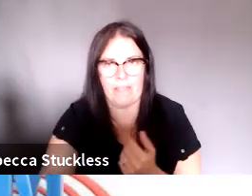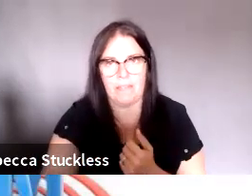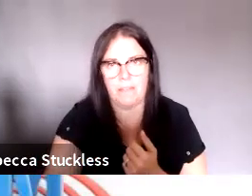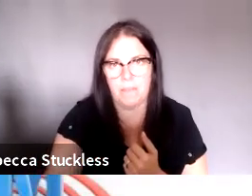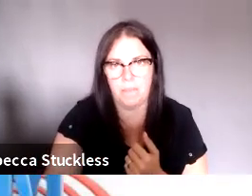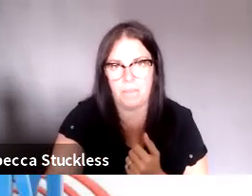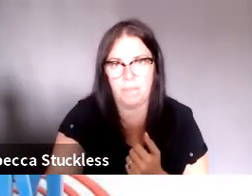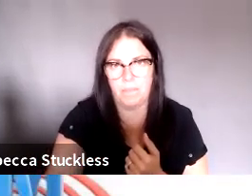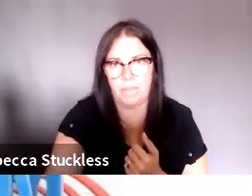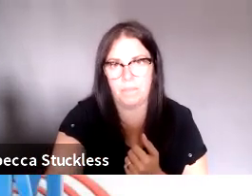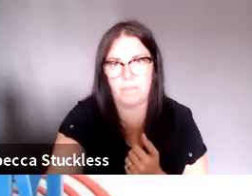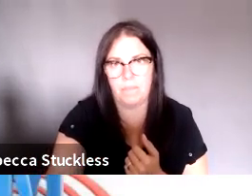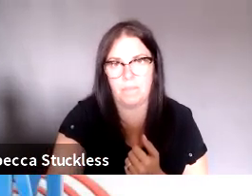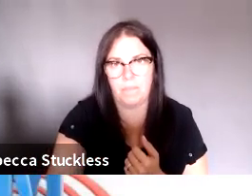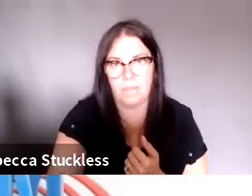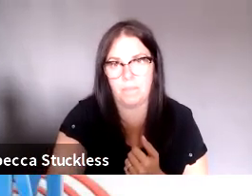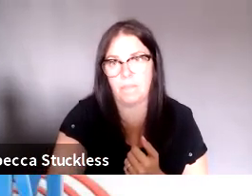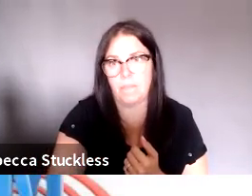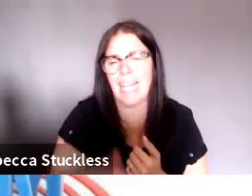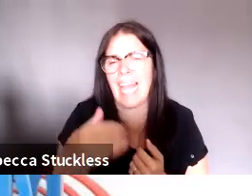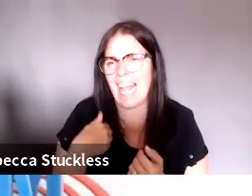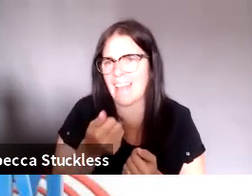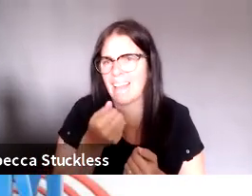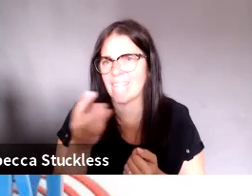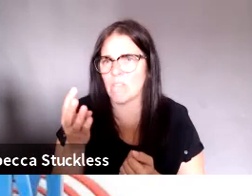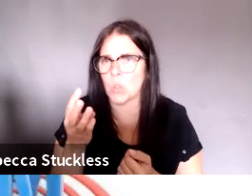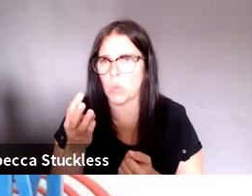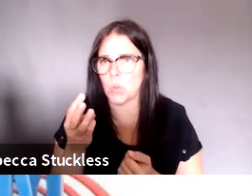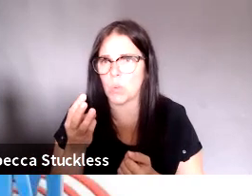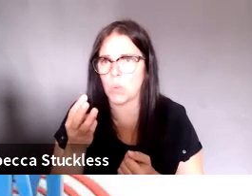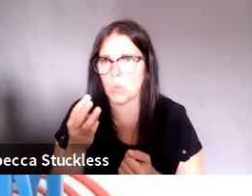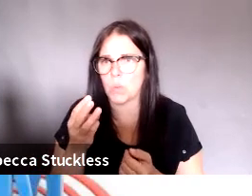There's a few new messages in the chat. I'm going to,